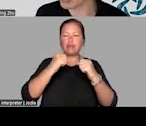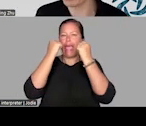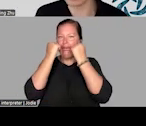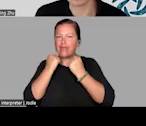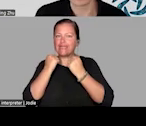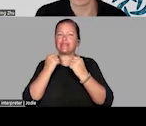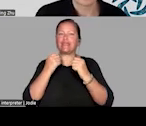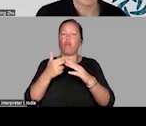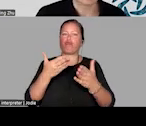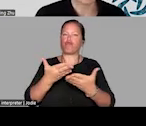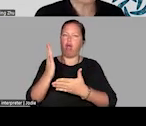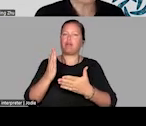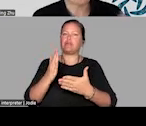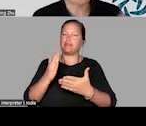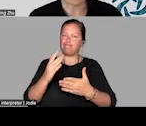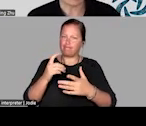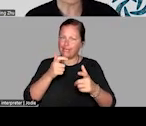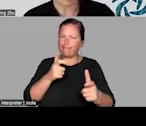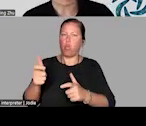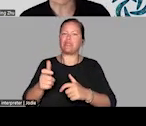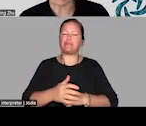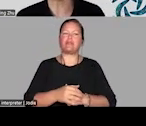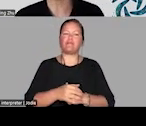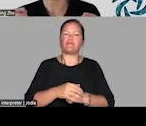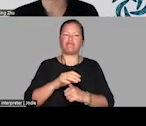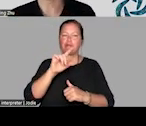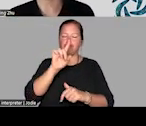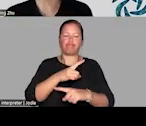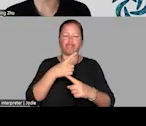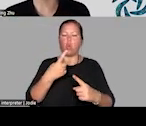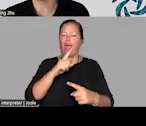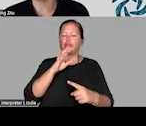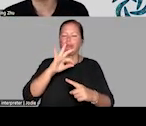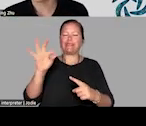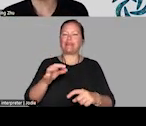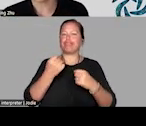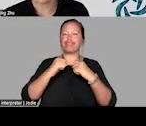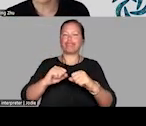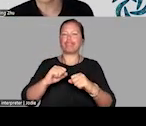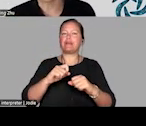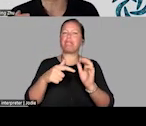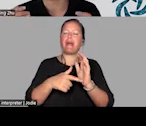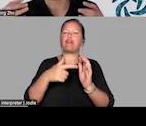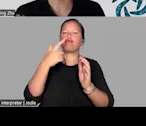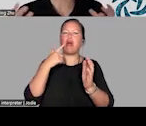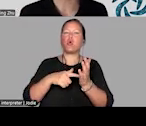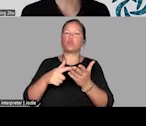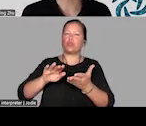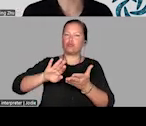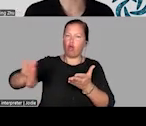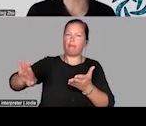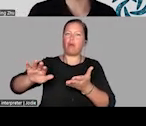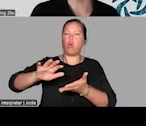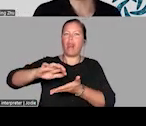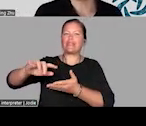very important. It's not preventing certain things 100%, but it's to deter, collecting evidence, and protecting